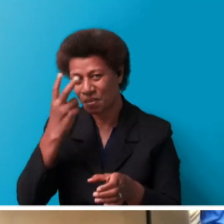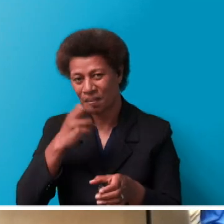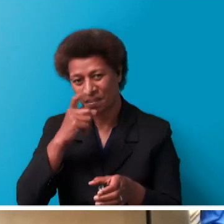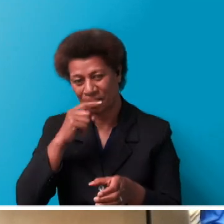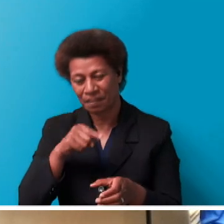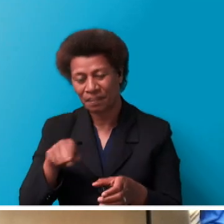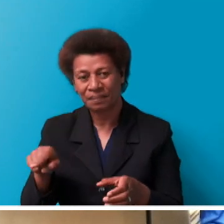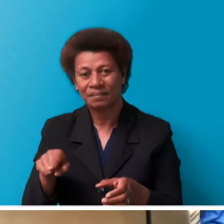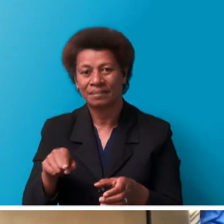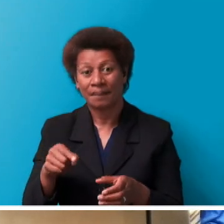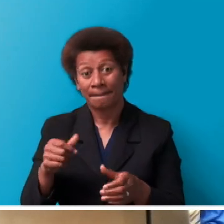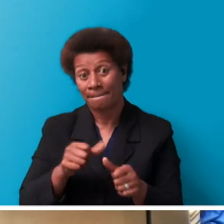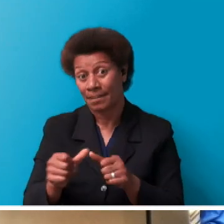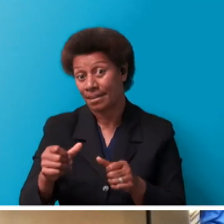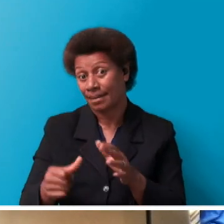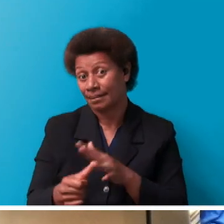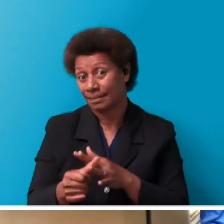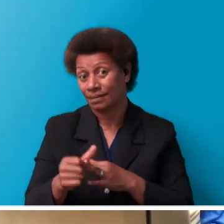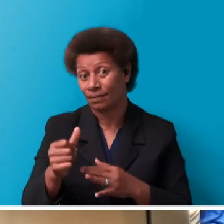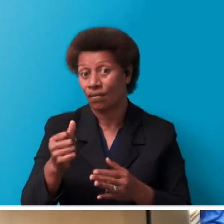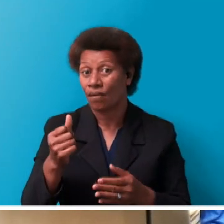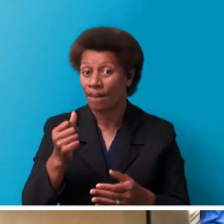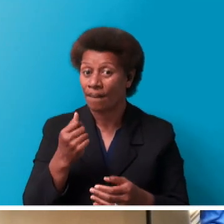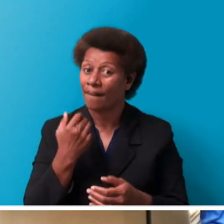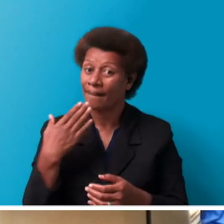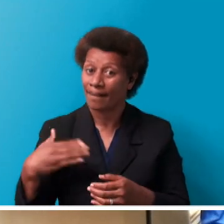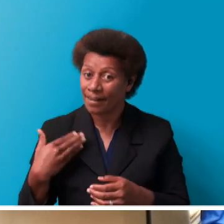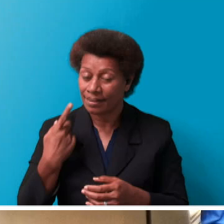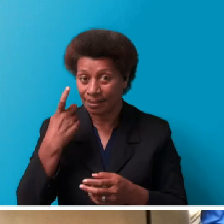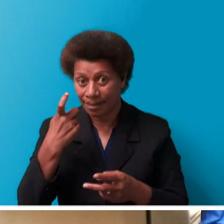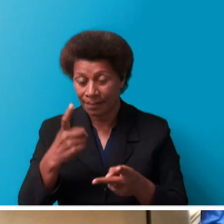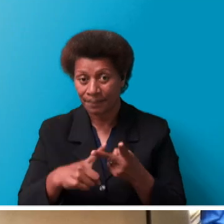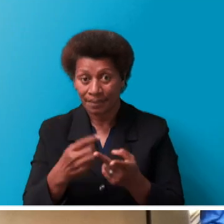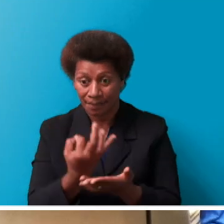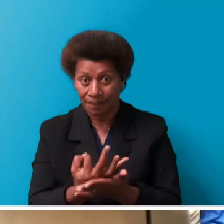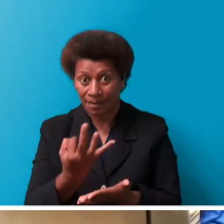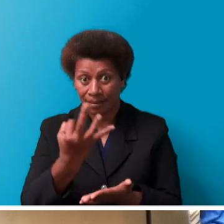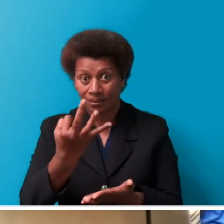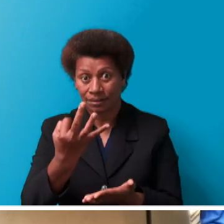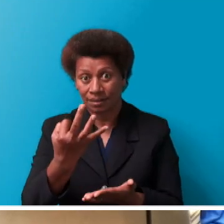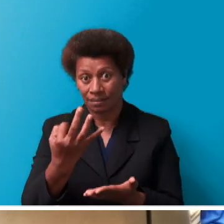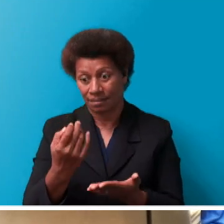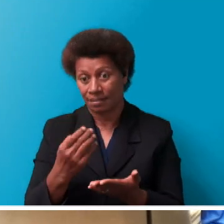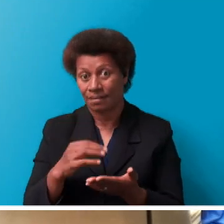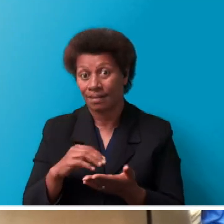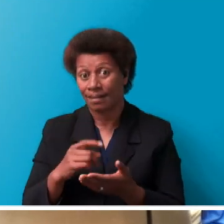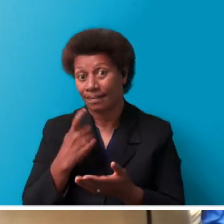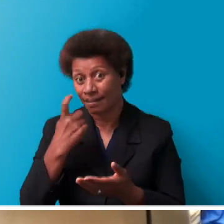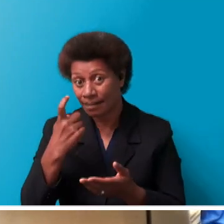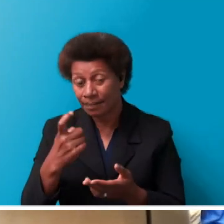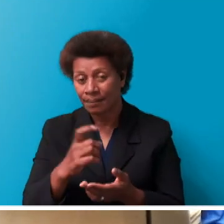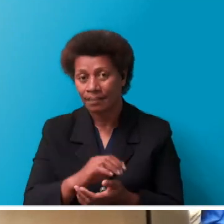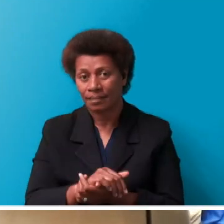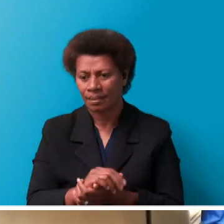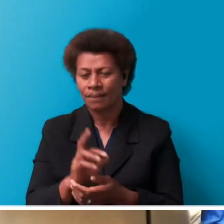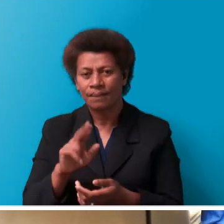better access to health care, financial assistance, and reintegration programs for those